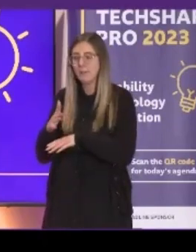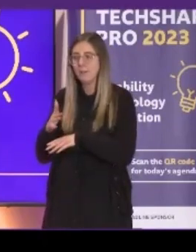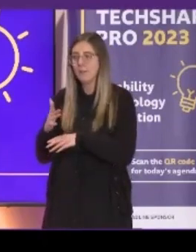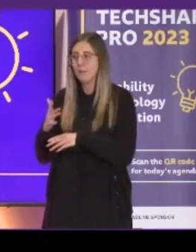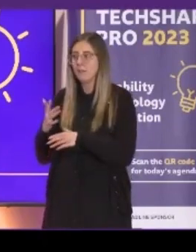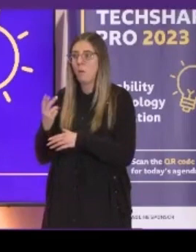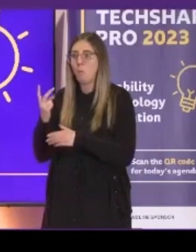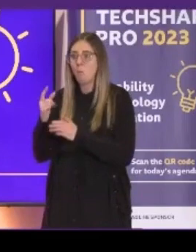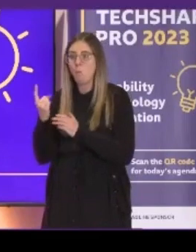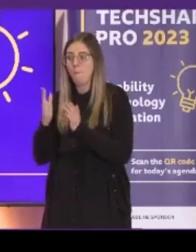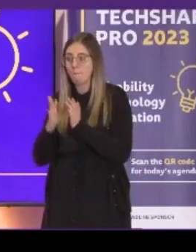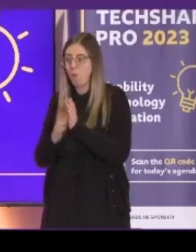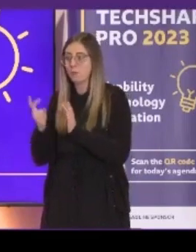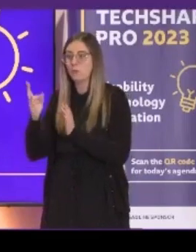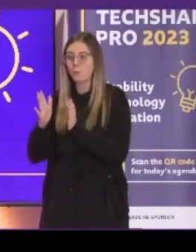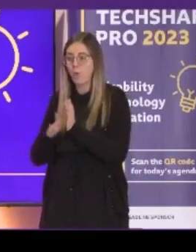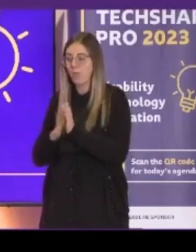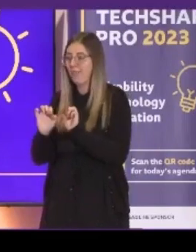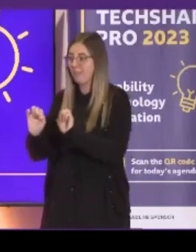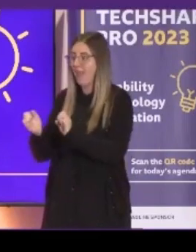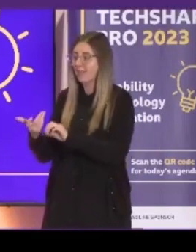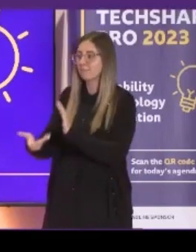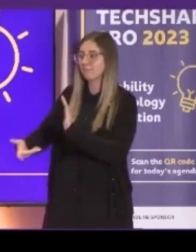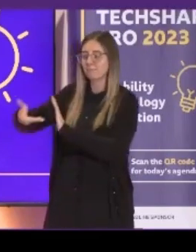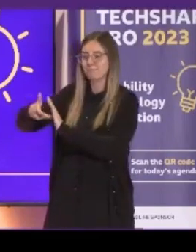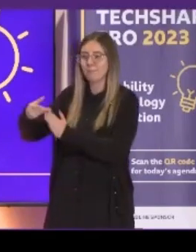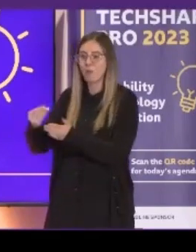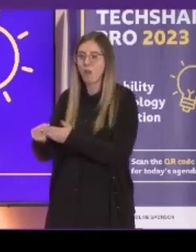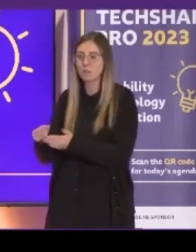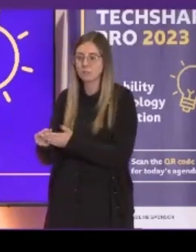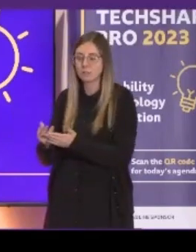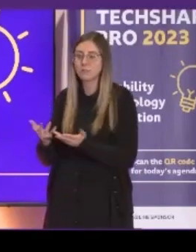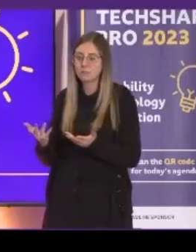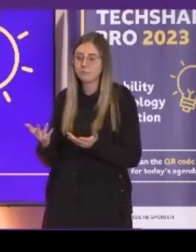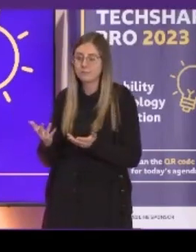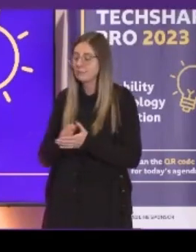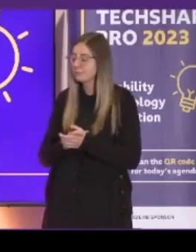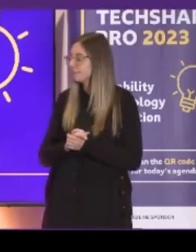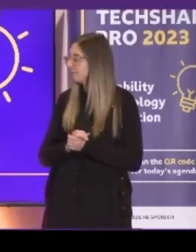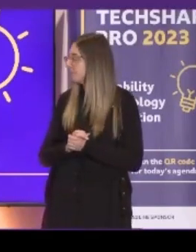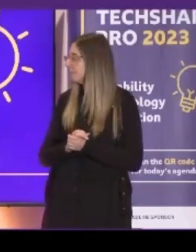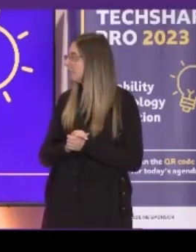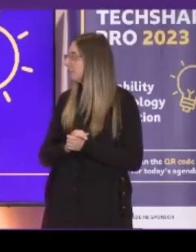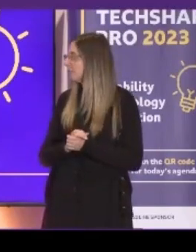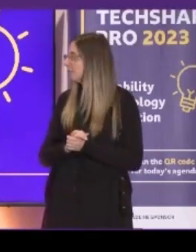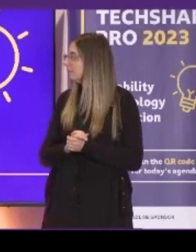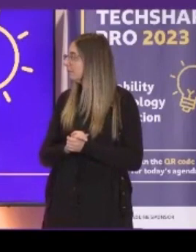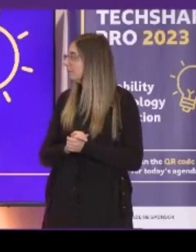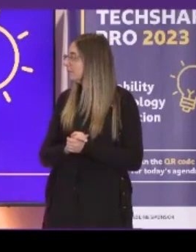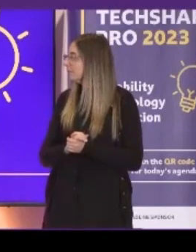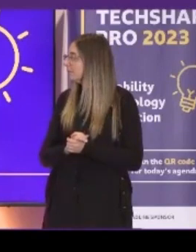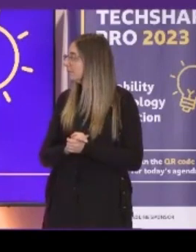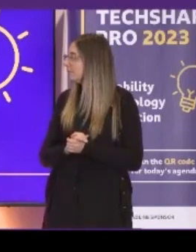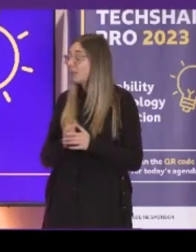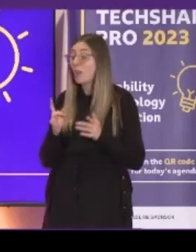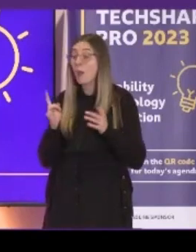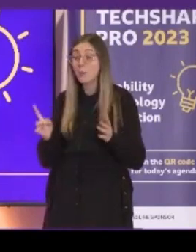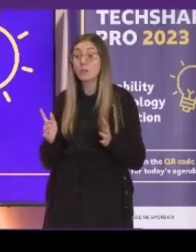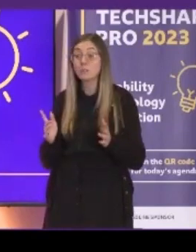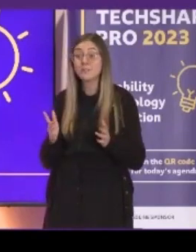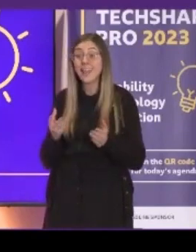in time to do that testing. But ultimately, that's leading towards an investment to making that product